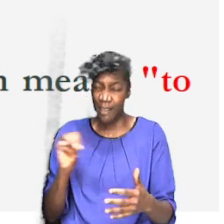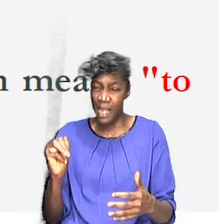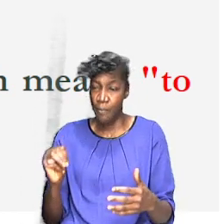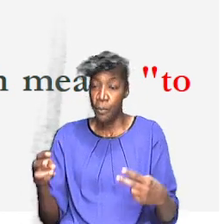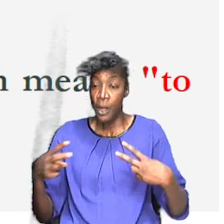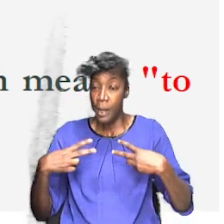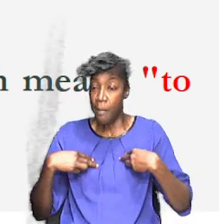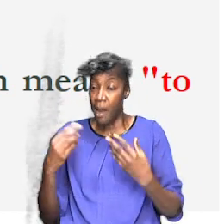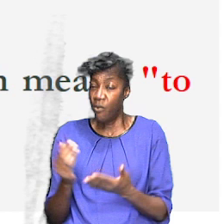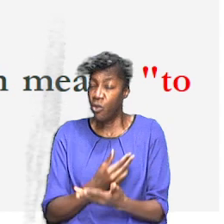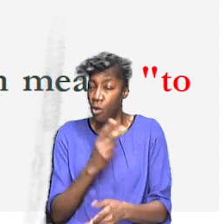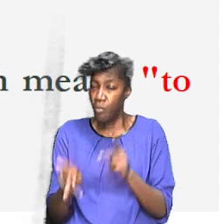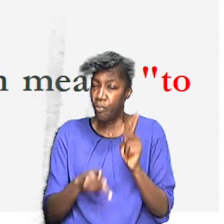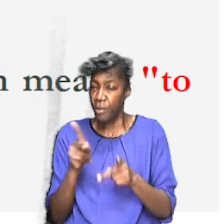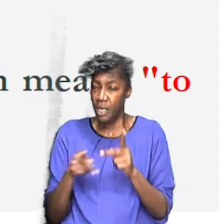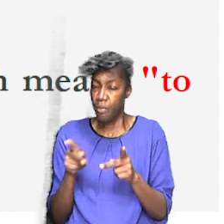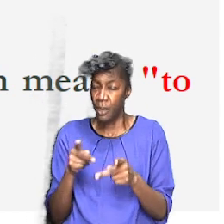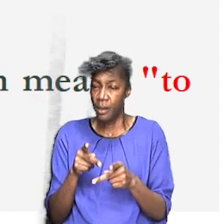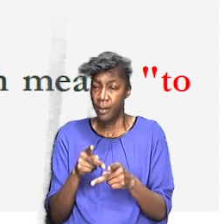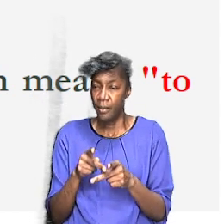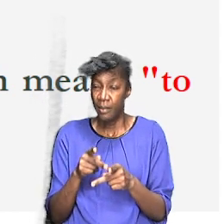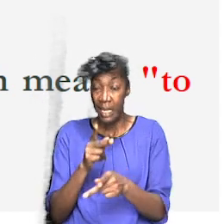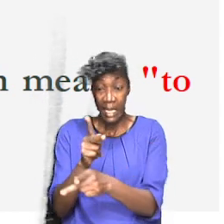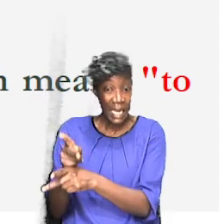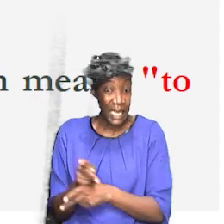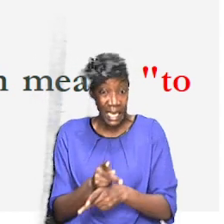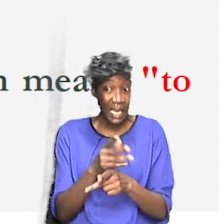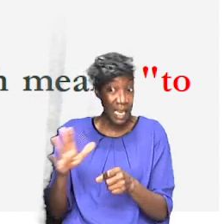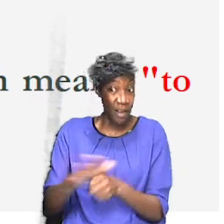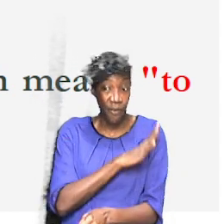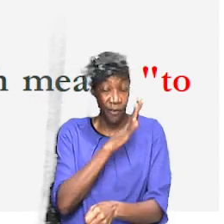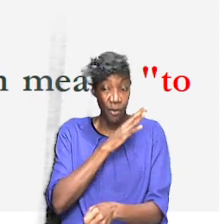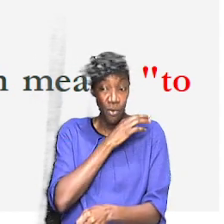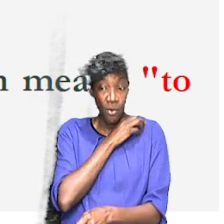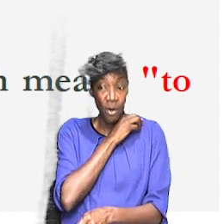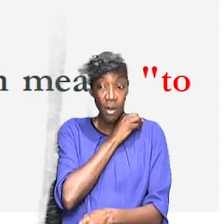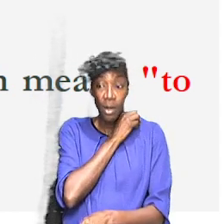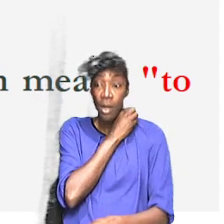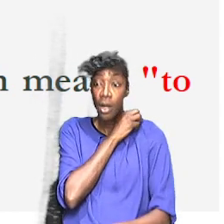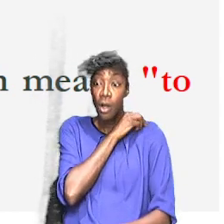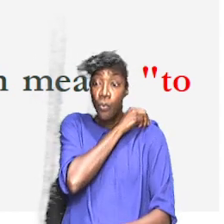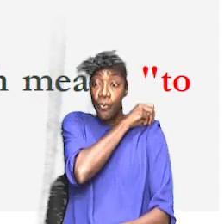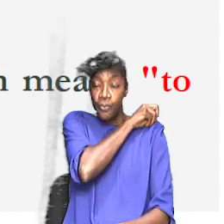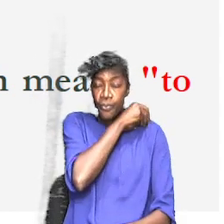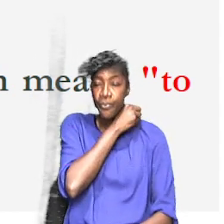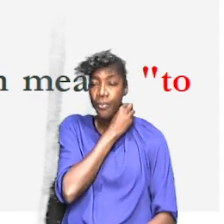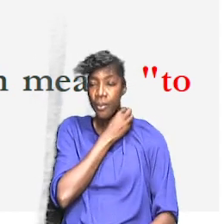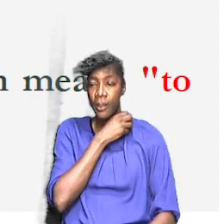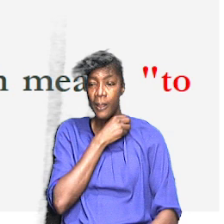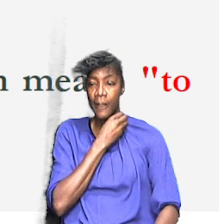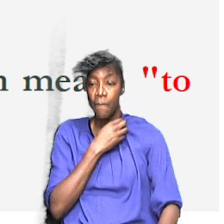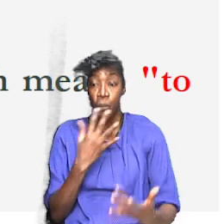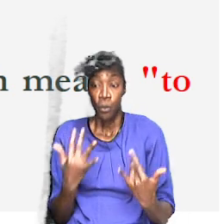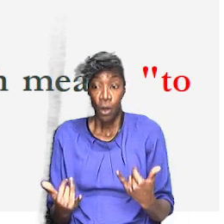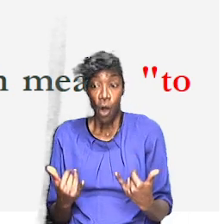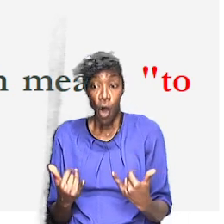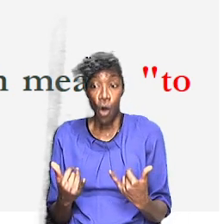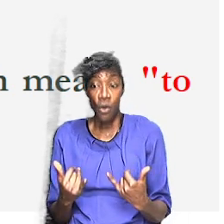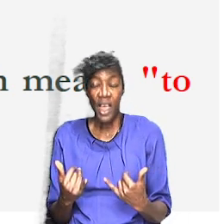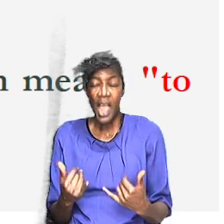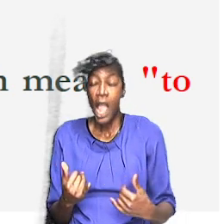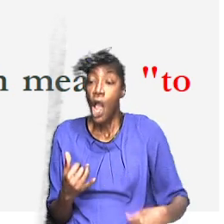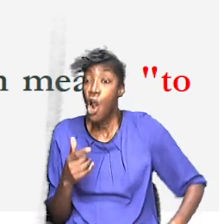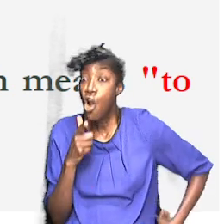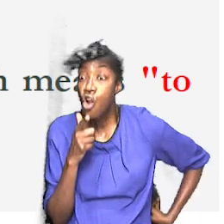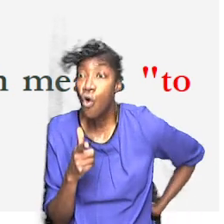of people who were very careful in terms of how they looked at the whole Hellenic